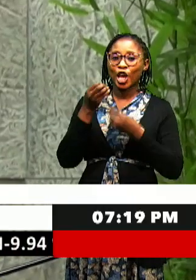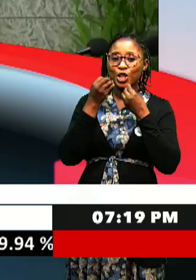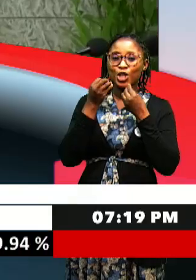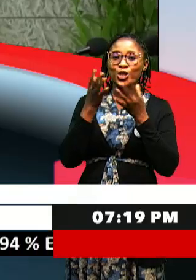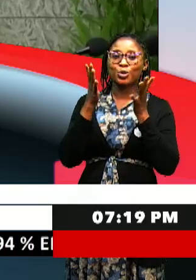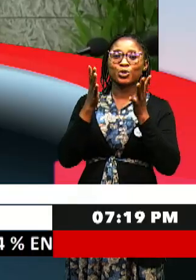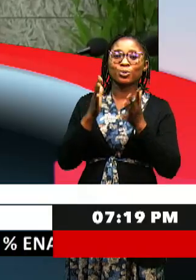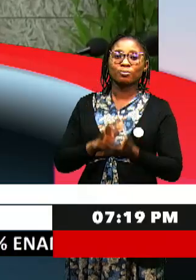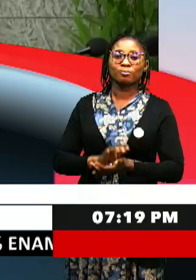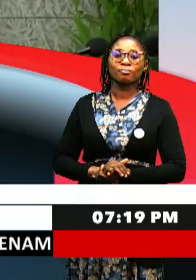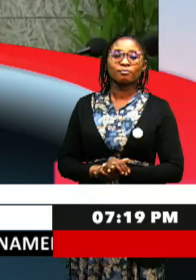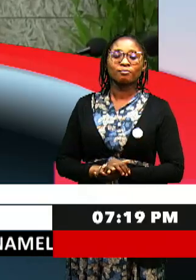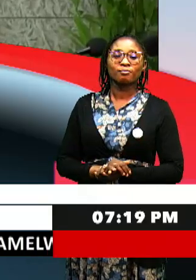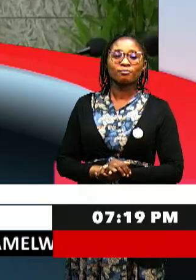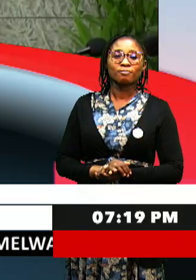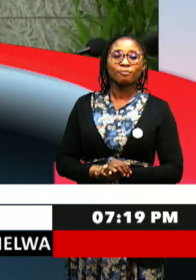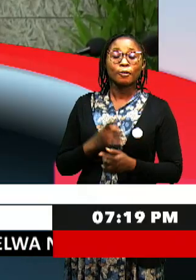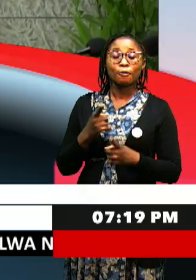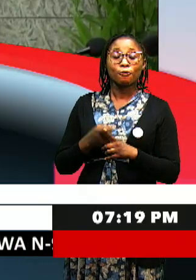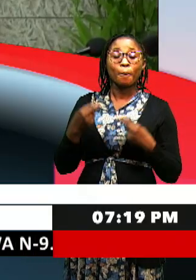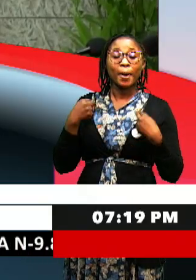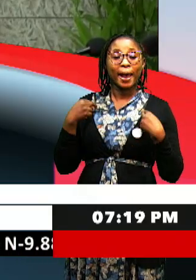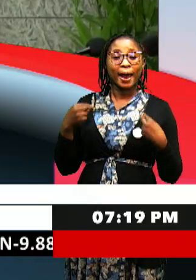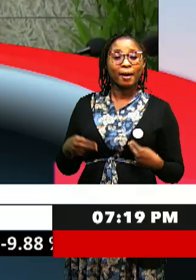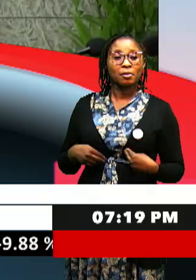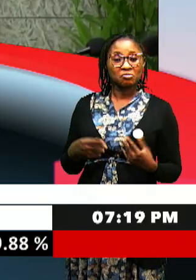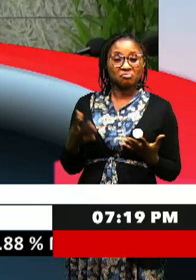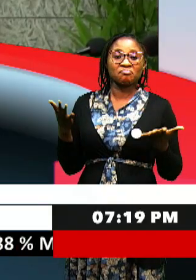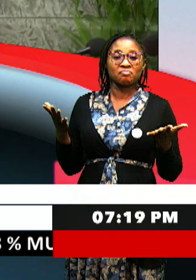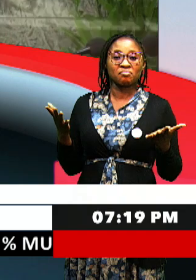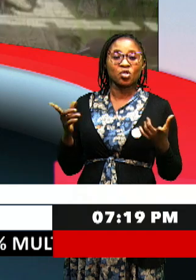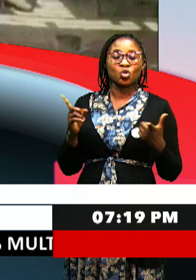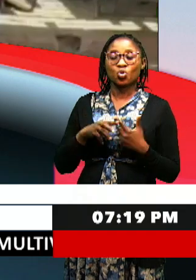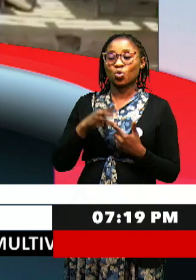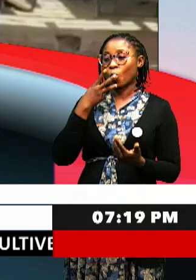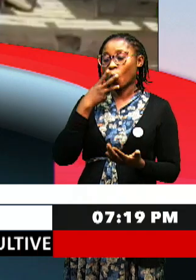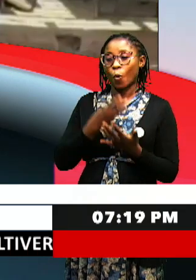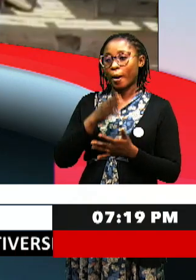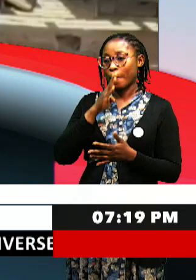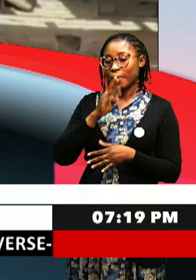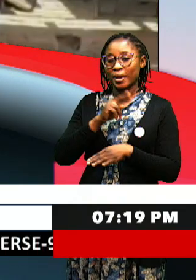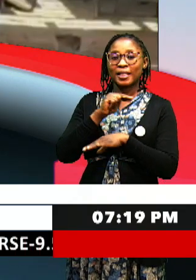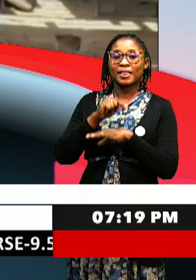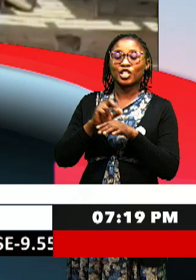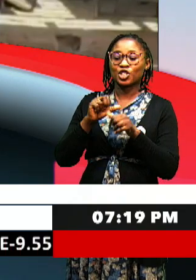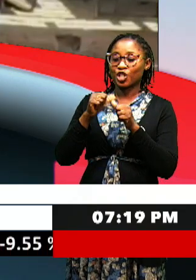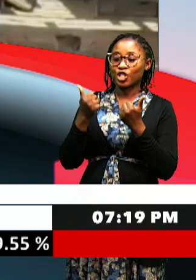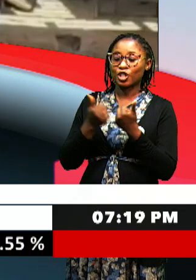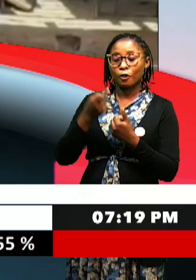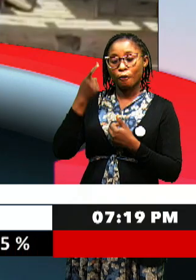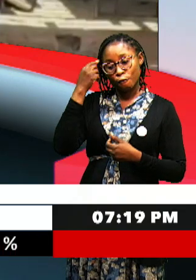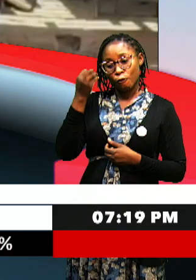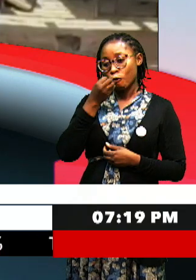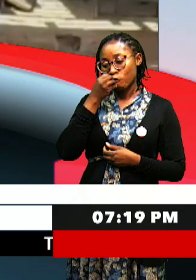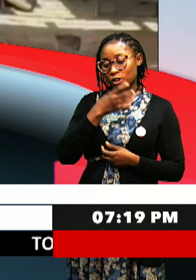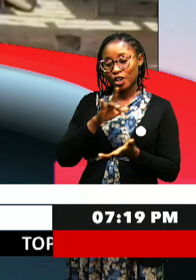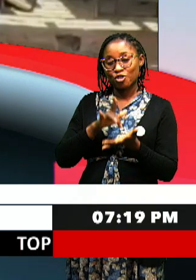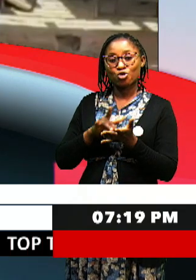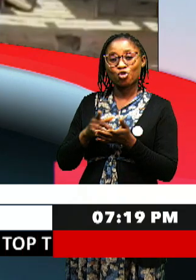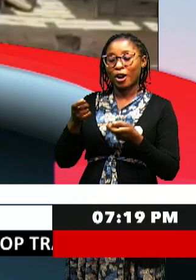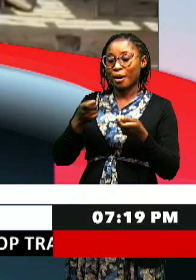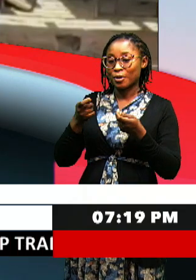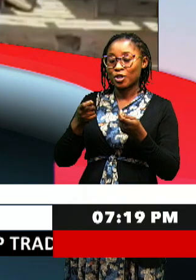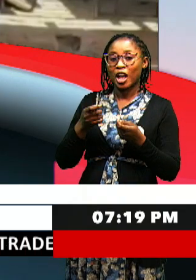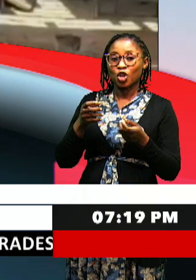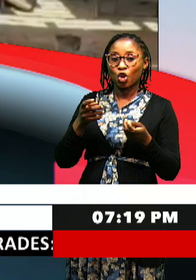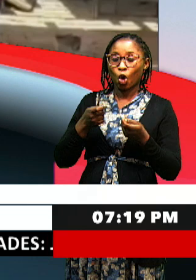News. And from health, of course, to well-being, National Agency for Food and Drug Administration and